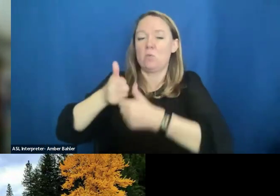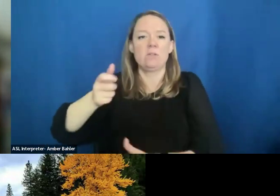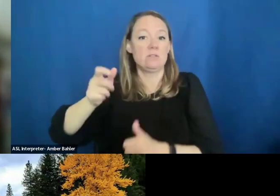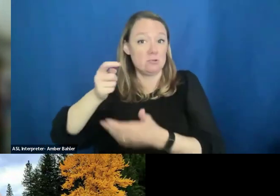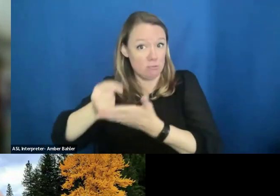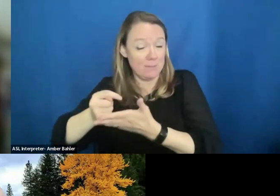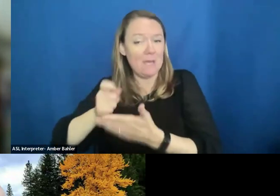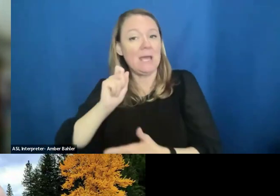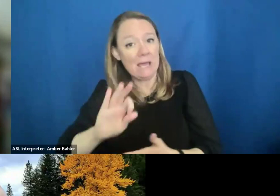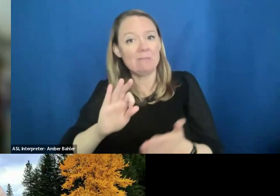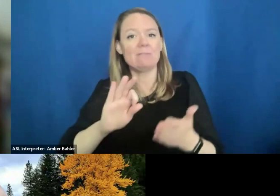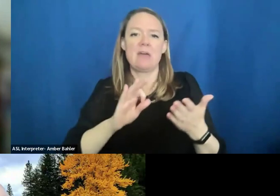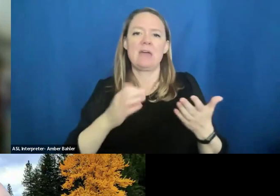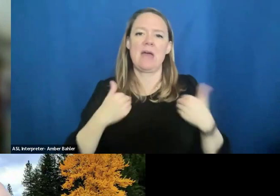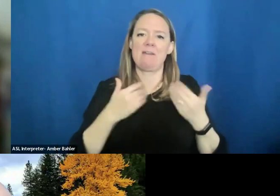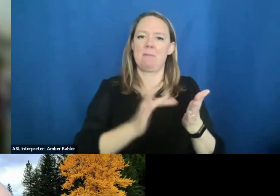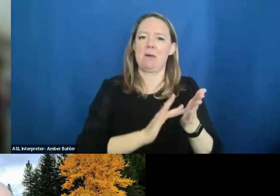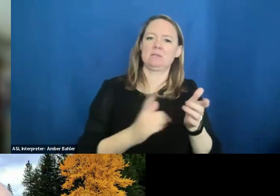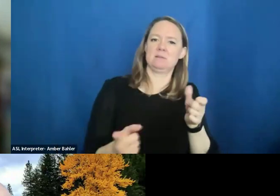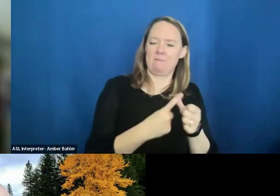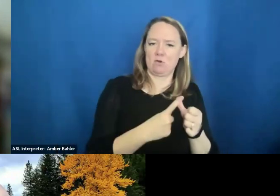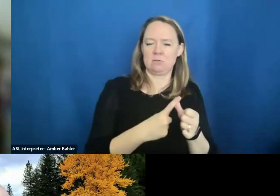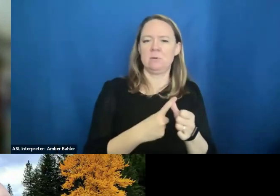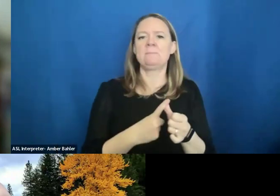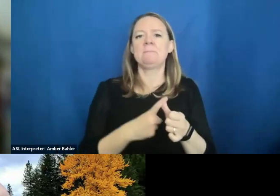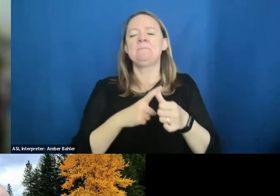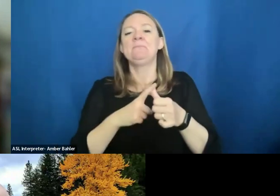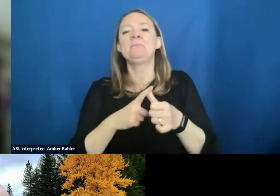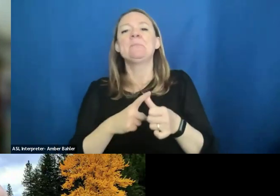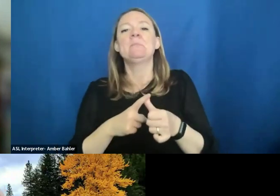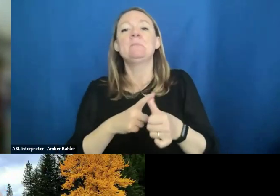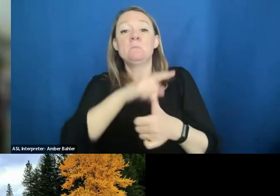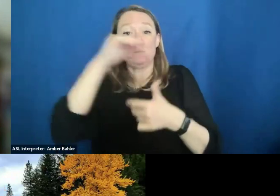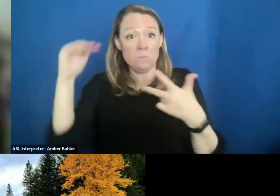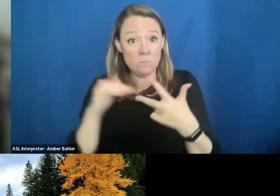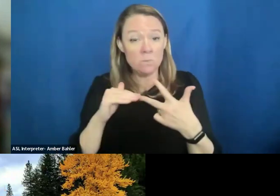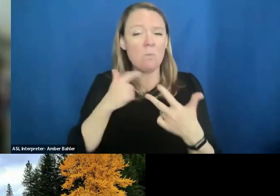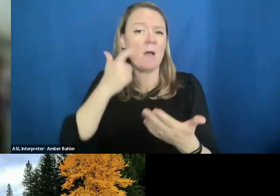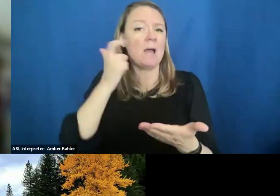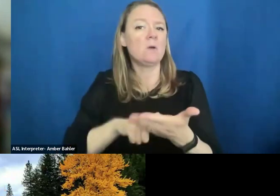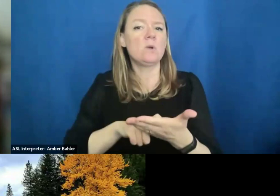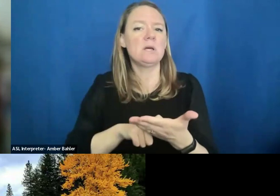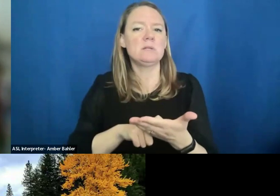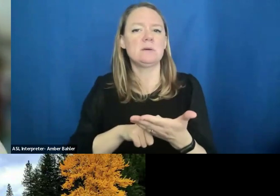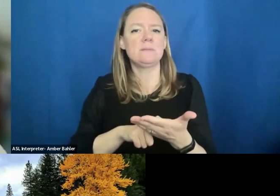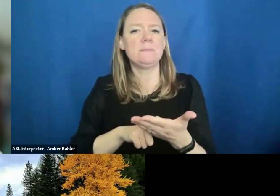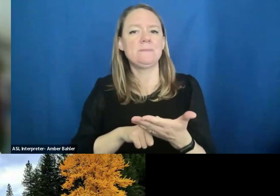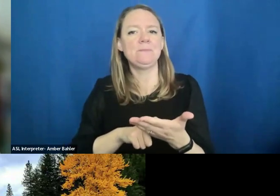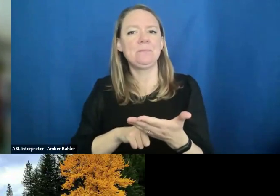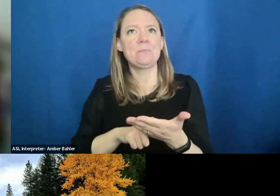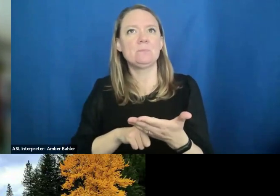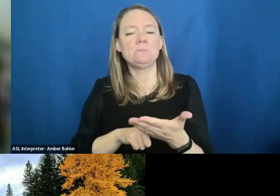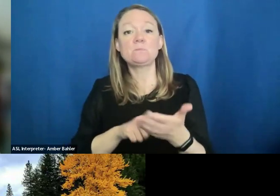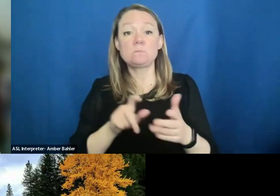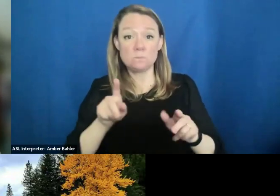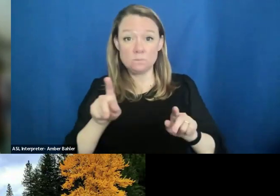out. The other thing I think is that what we're finding is that the, you know, people presenting